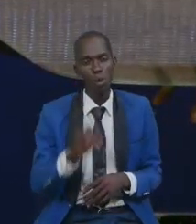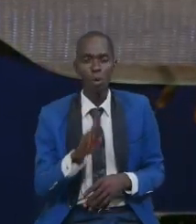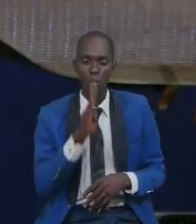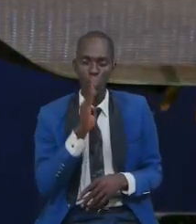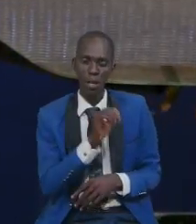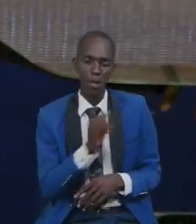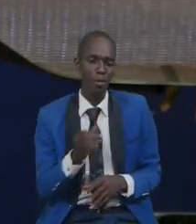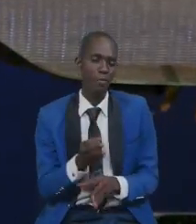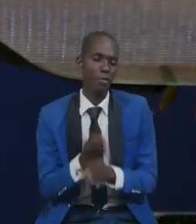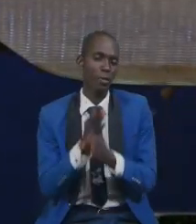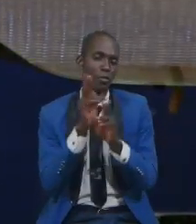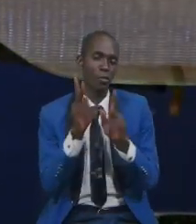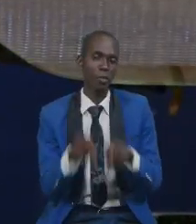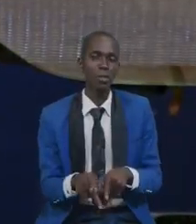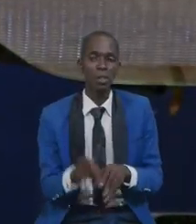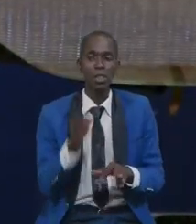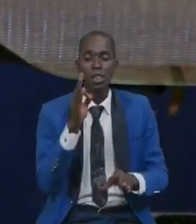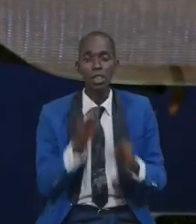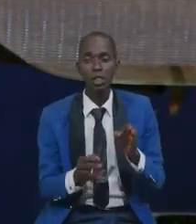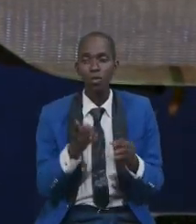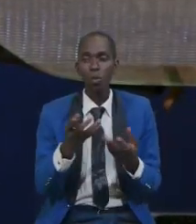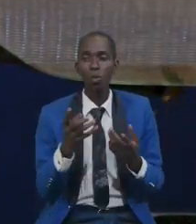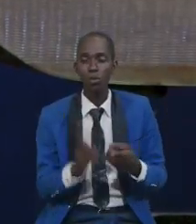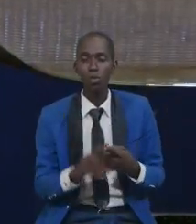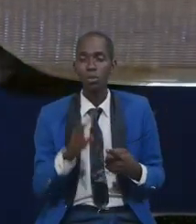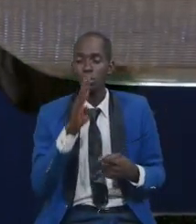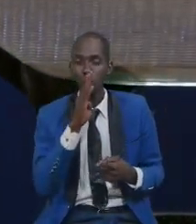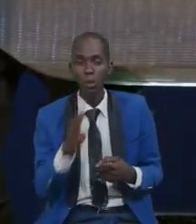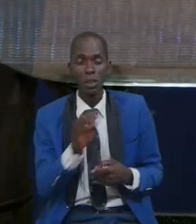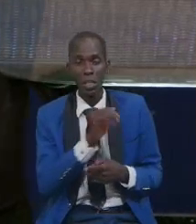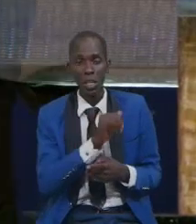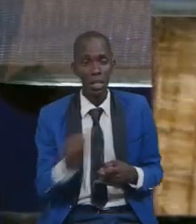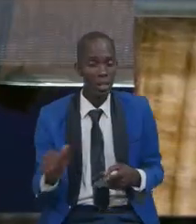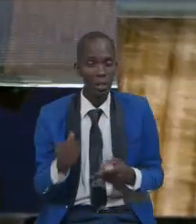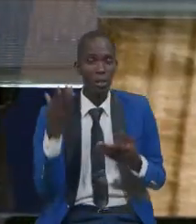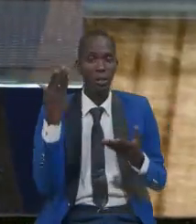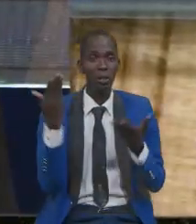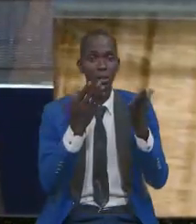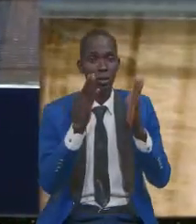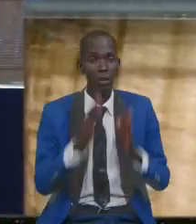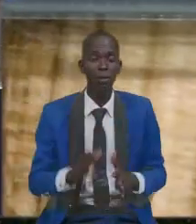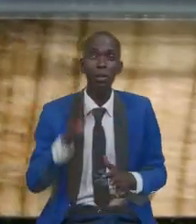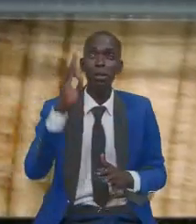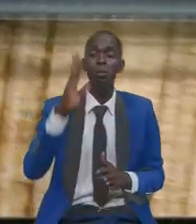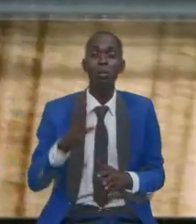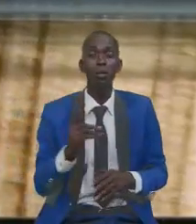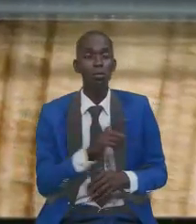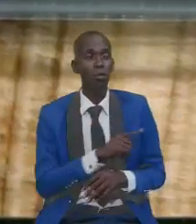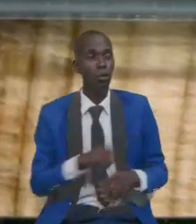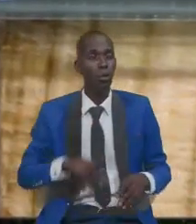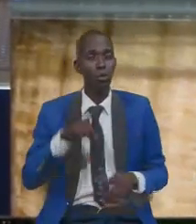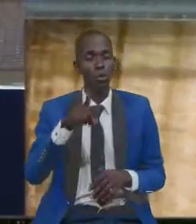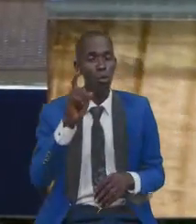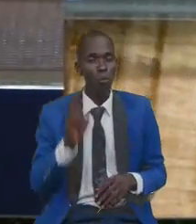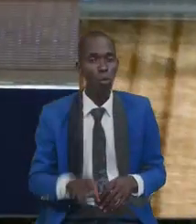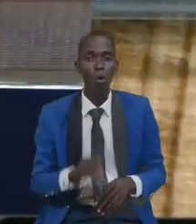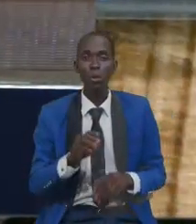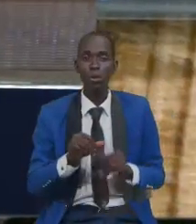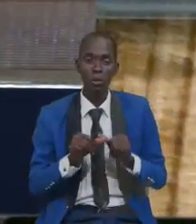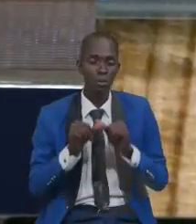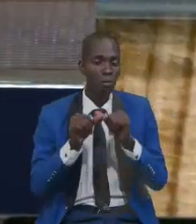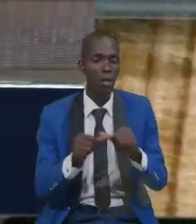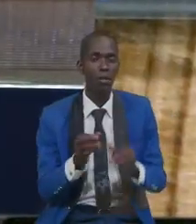a minister, that a man, a woman be found faithful. If you're going to be a proclaimer of the gospel of the